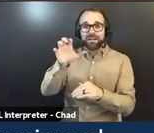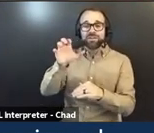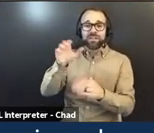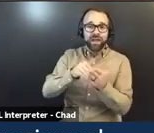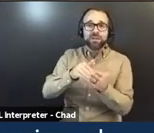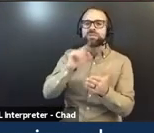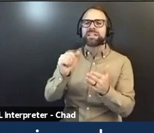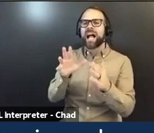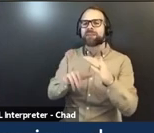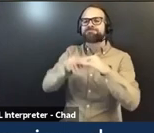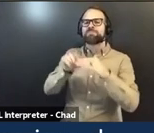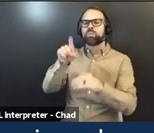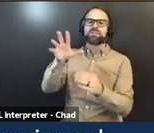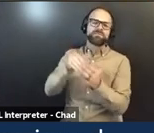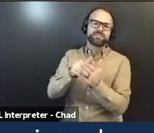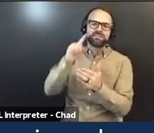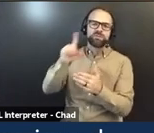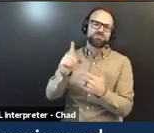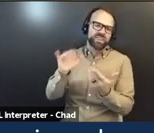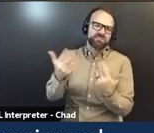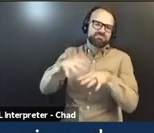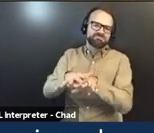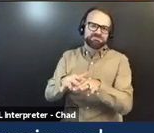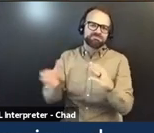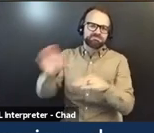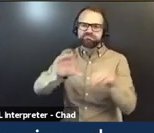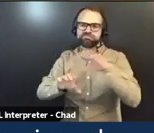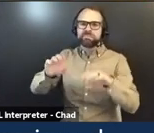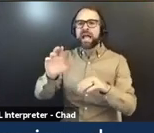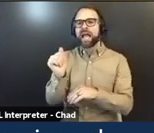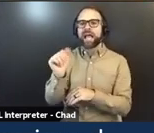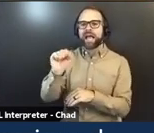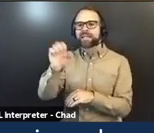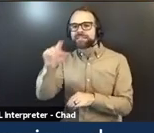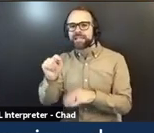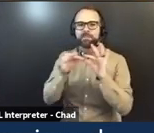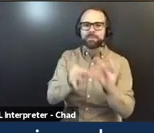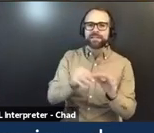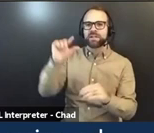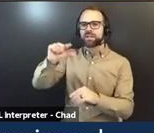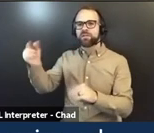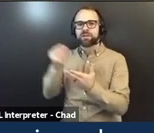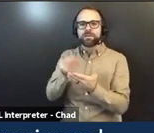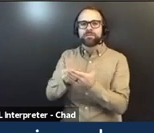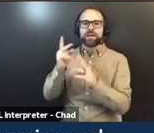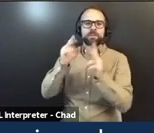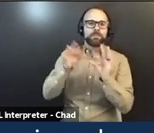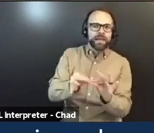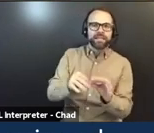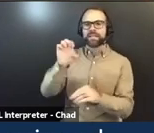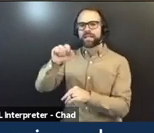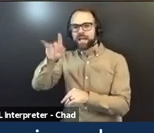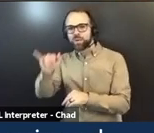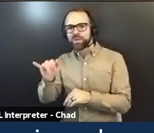your 500. That's the hybrid approach where we can do all assets-based, government funding-based, as well as equity.